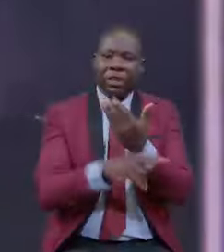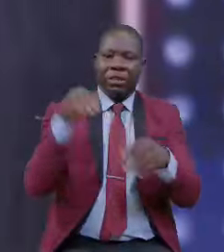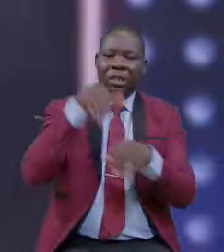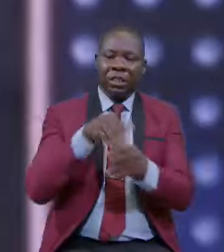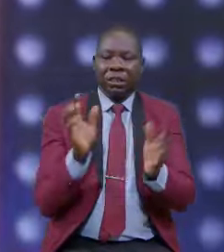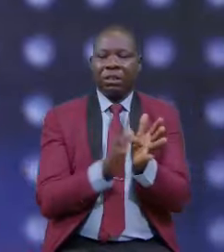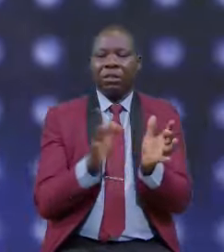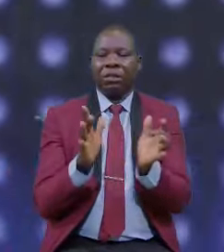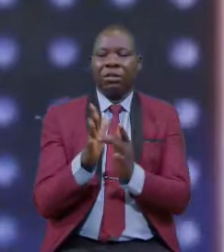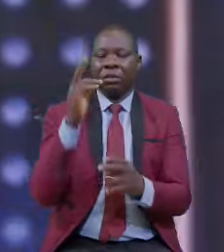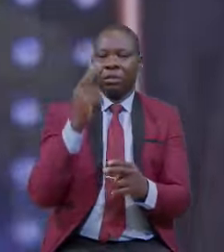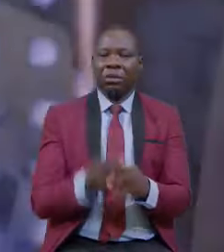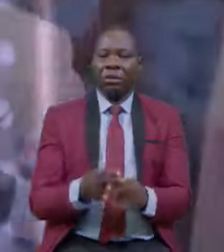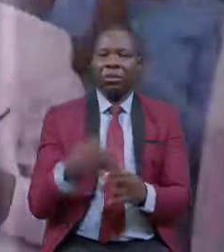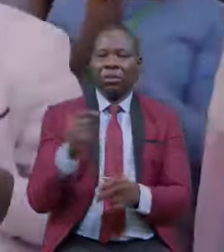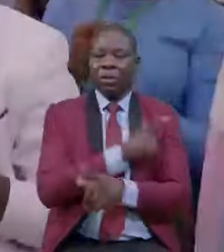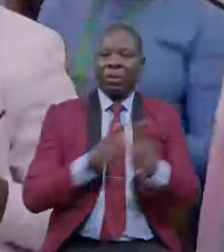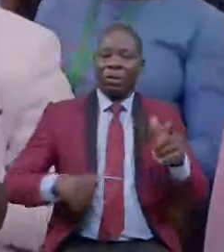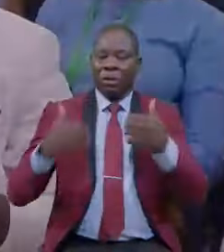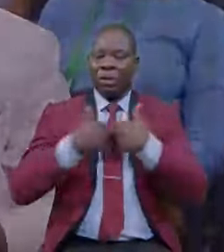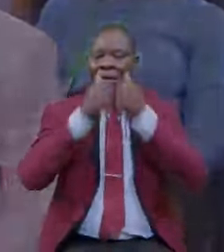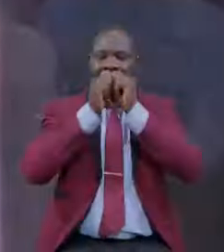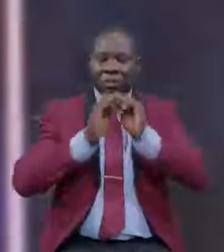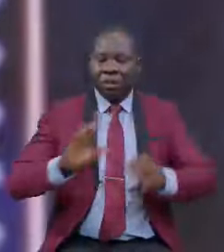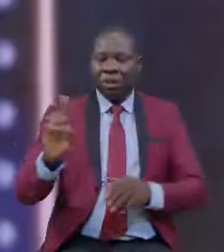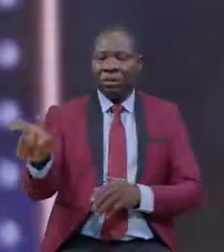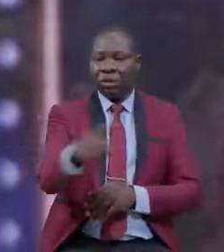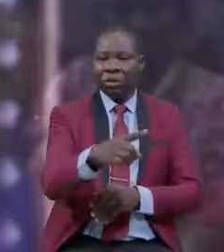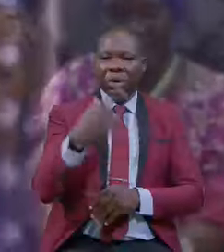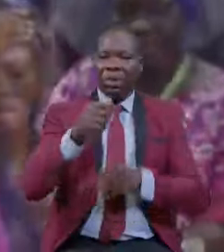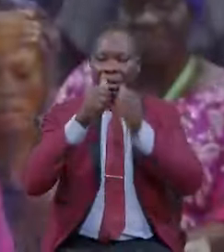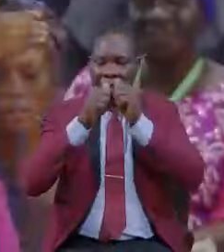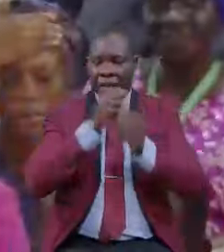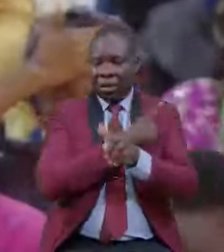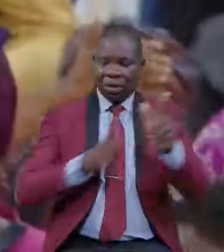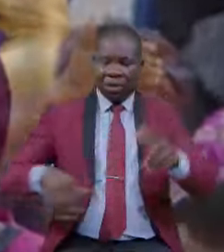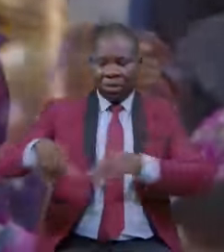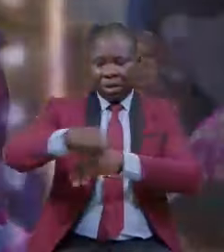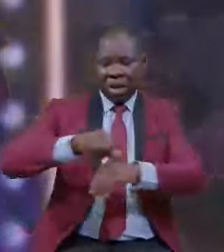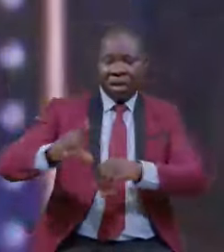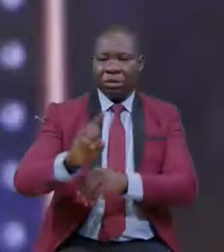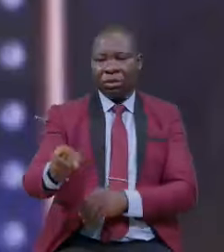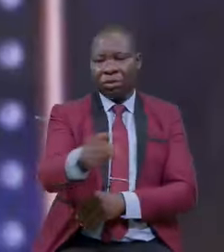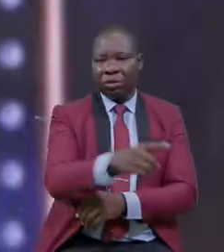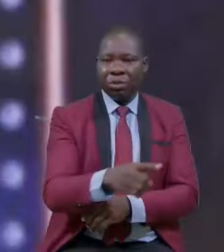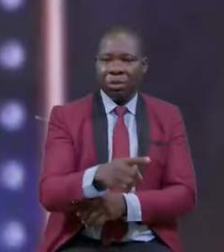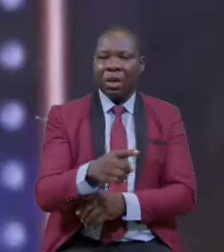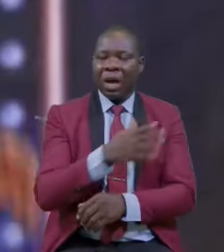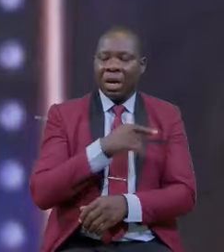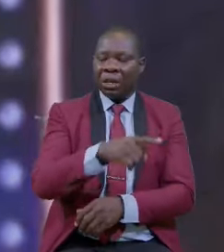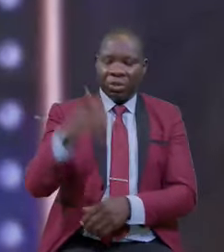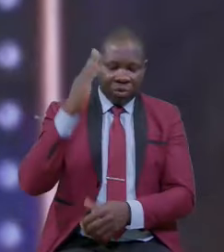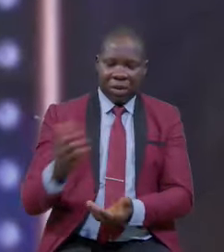The Lord has blessed you. Amen. The Lord anoints you. Amen. And you carry this anointing and the